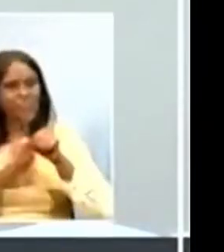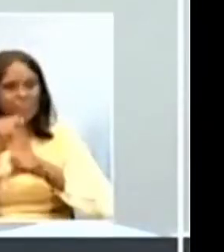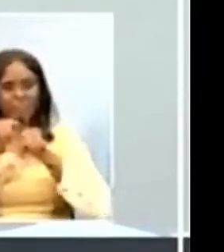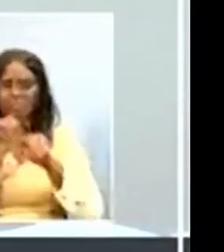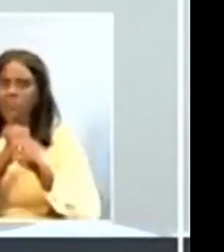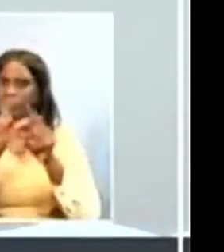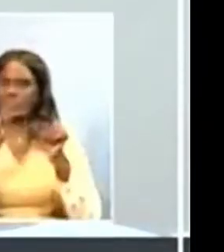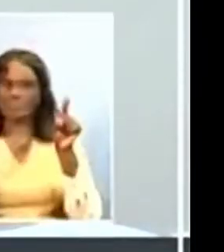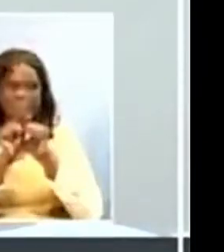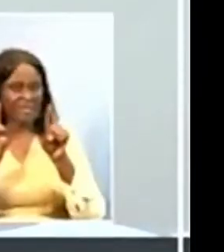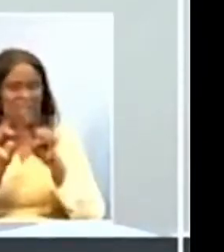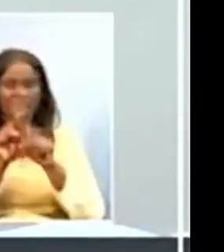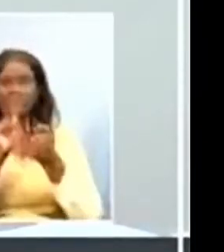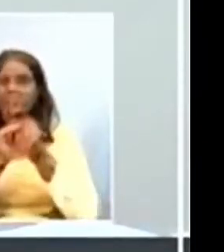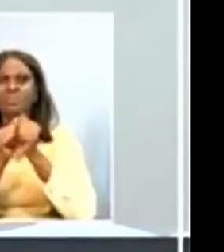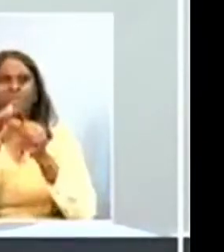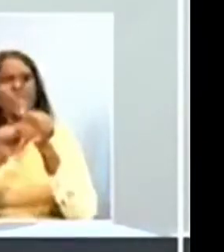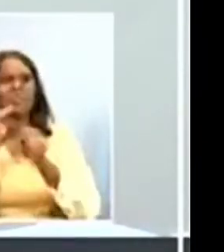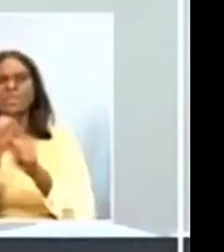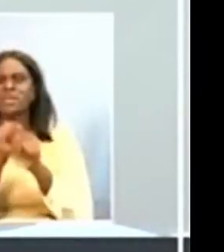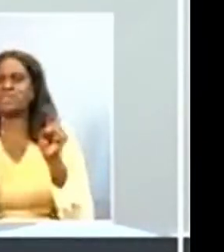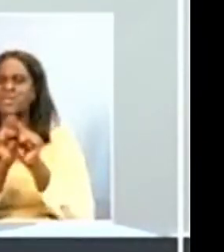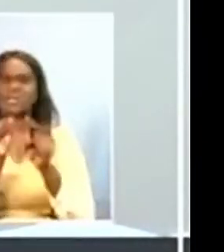year, same queries, every year.